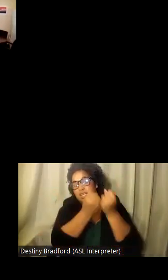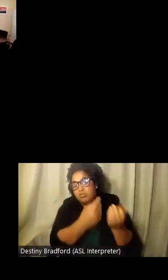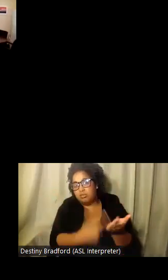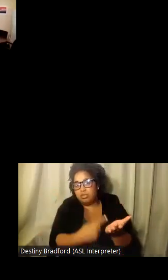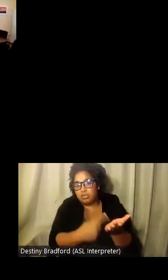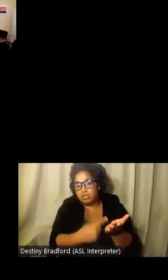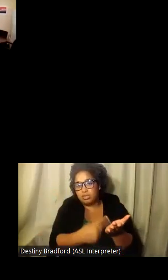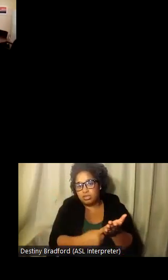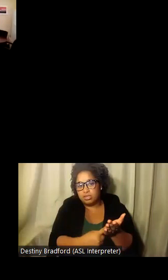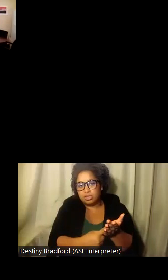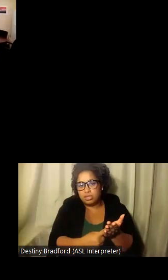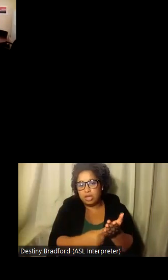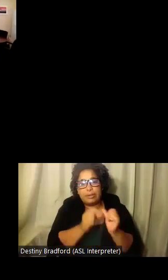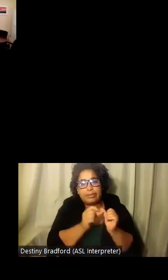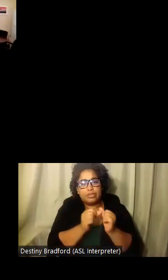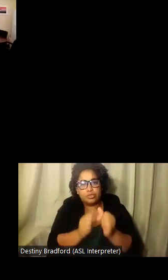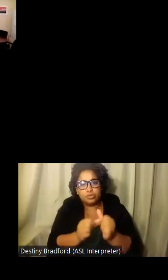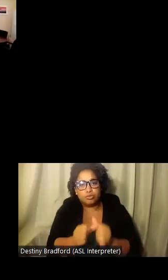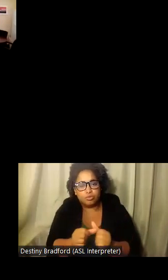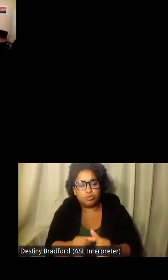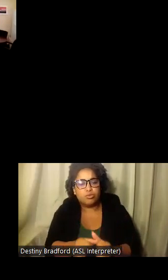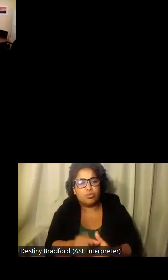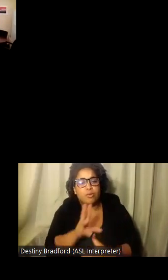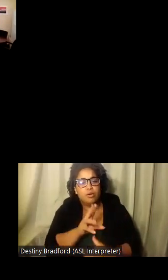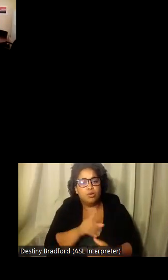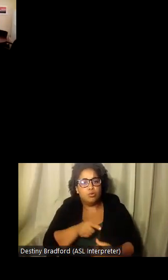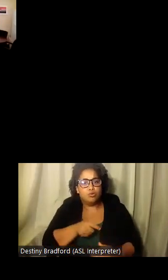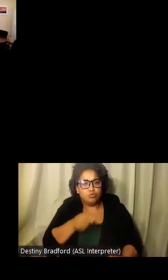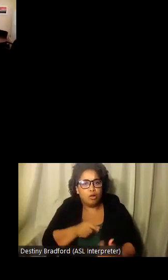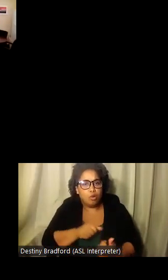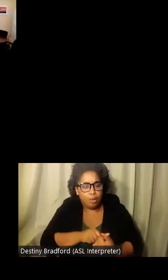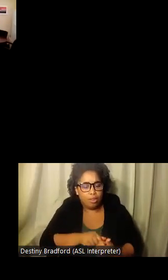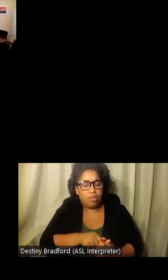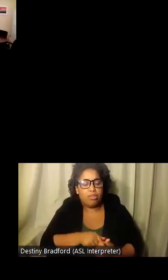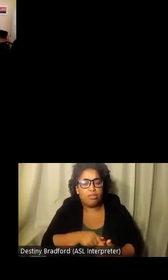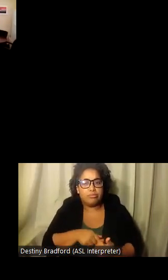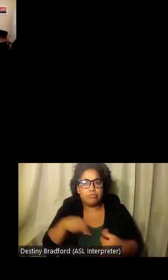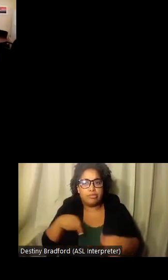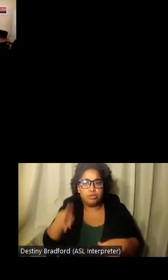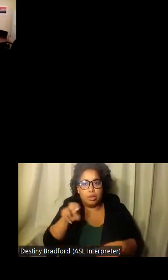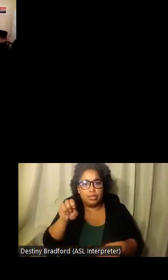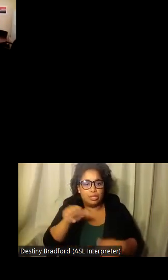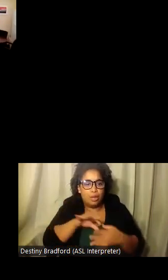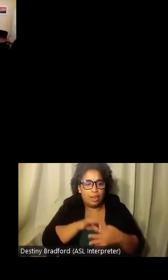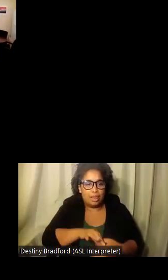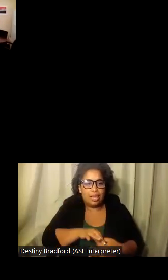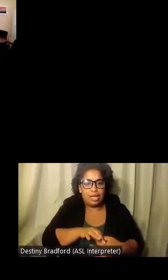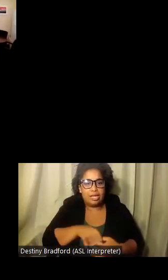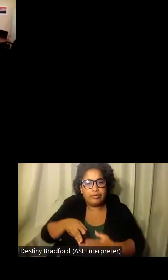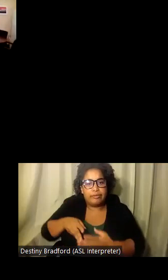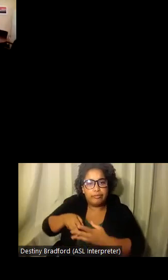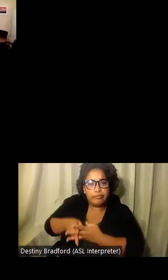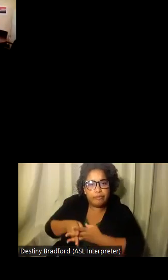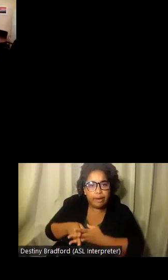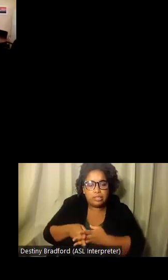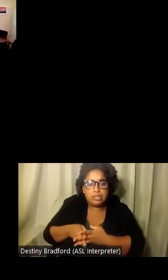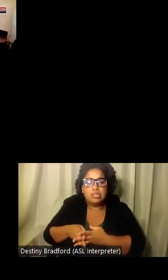we're continuing to have and continuing to wrestle with as a country about ingrained and